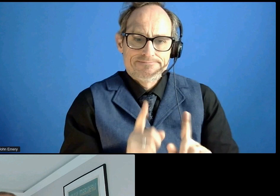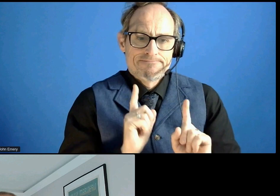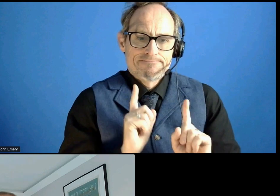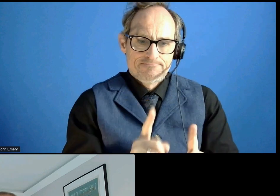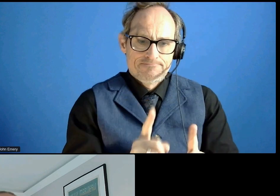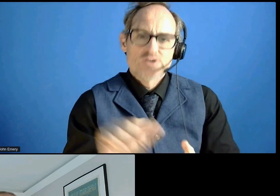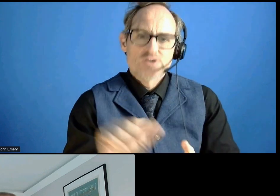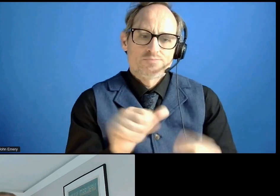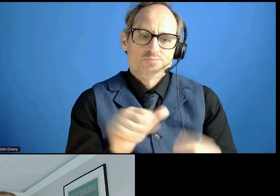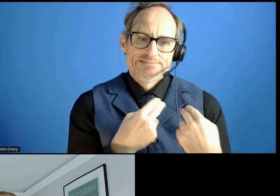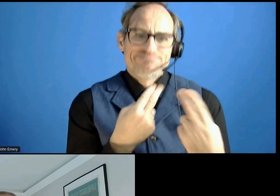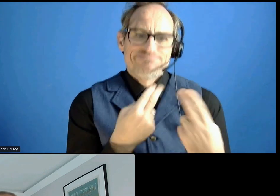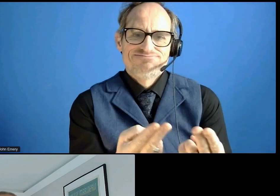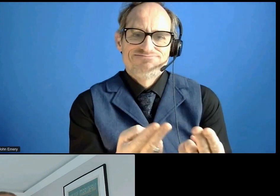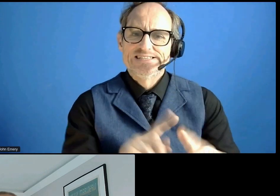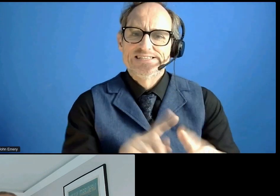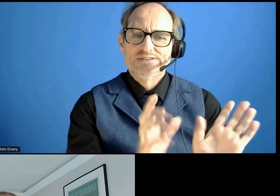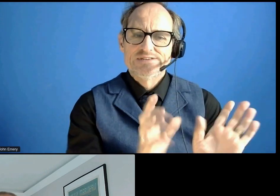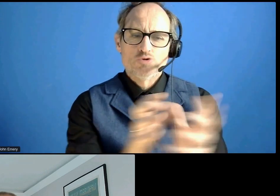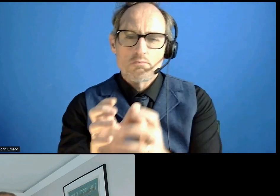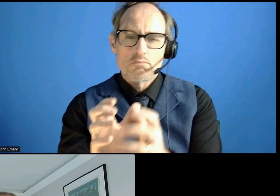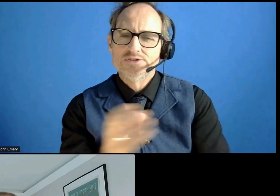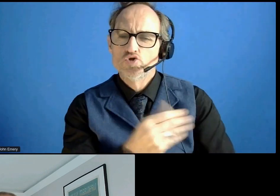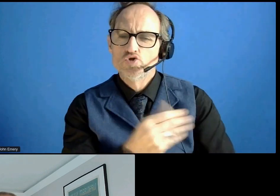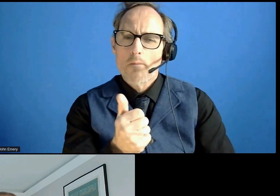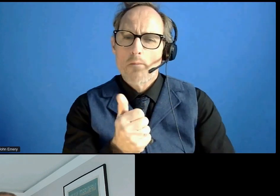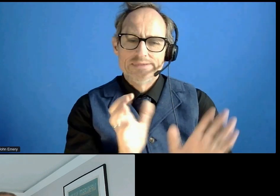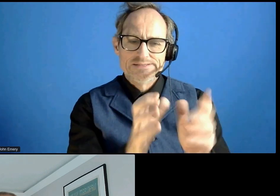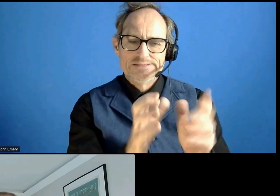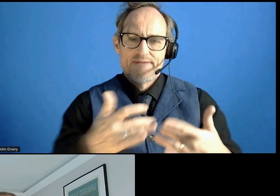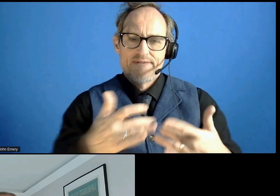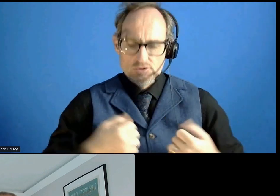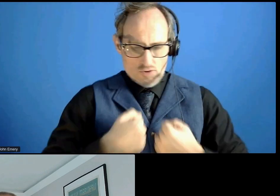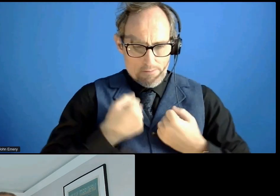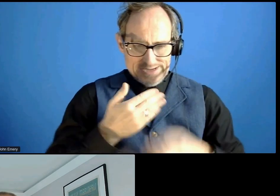somebody else. So there was a little bit of that as well, but